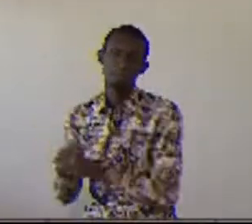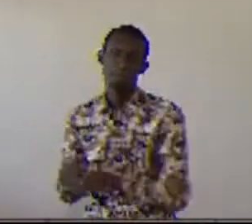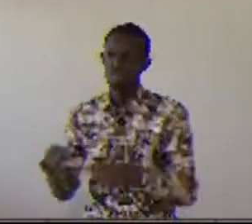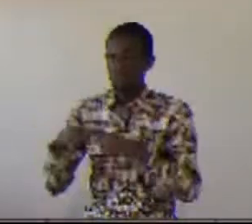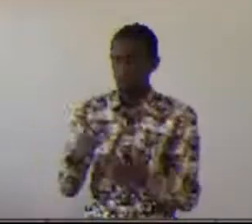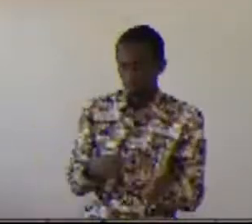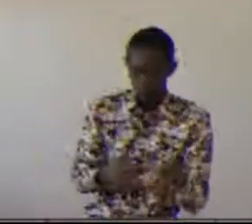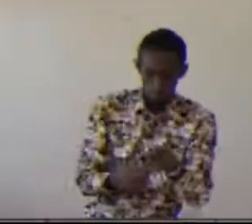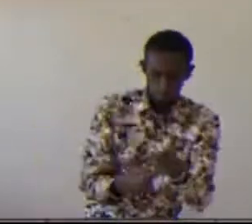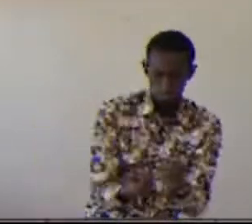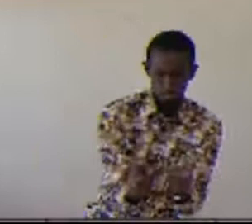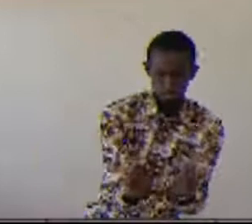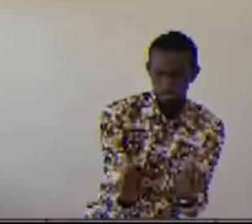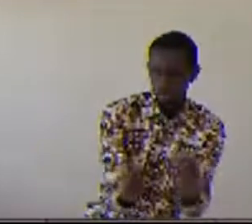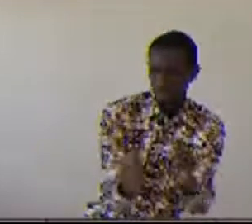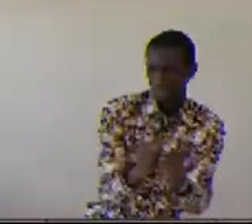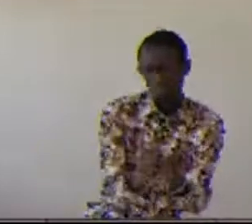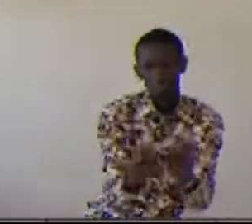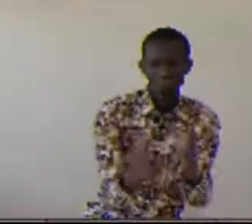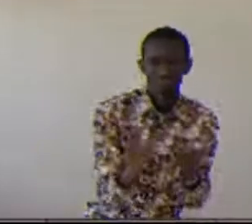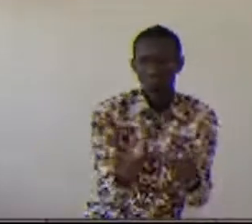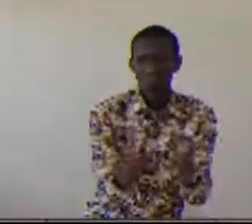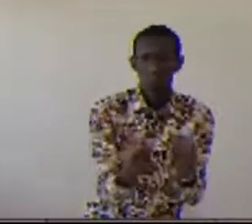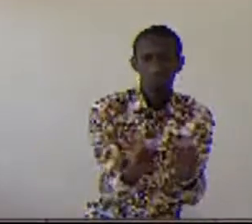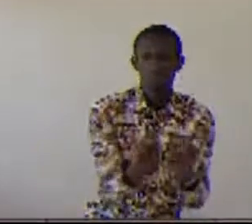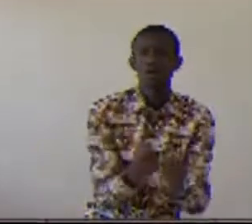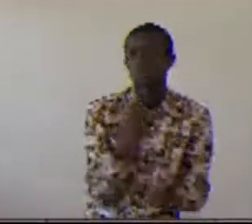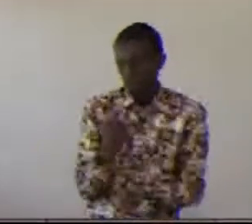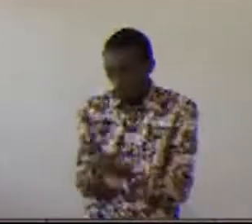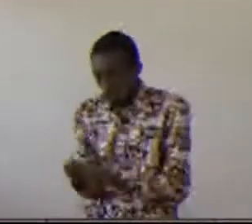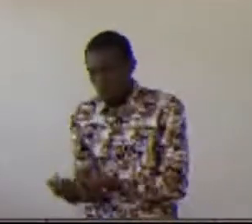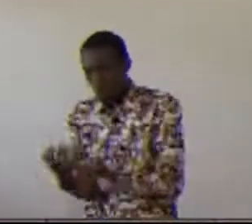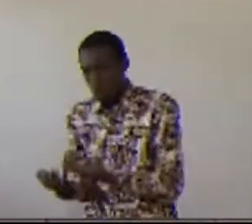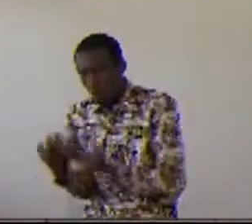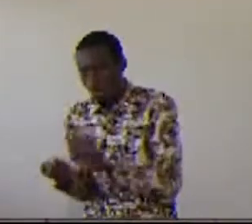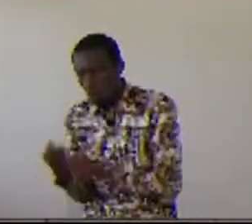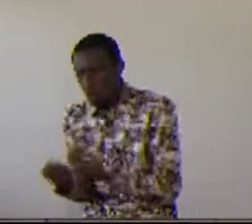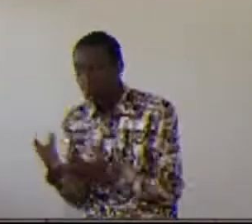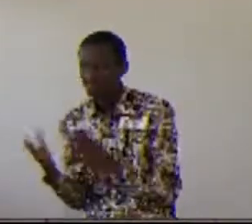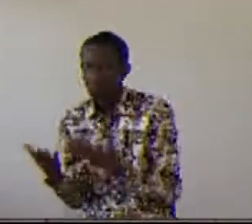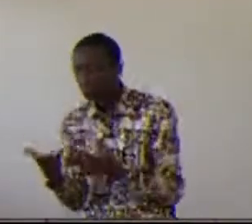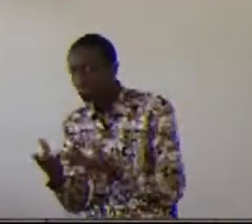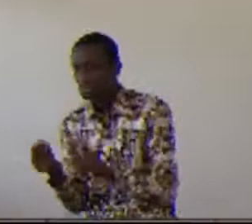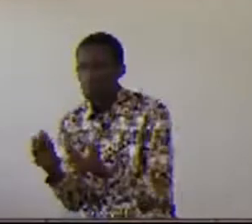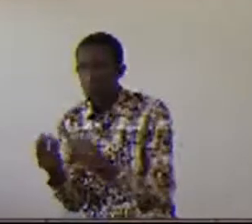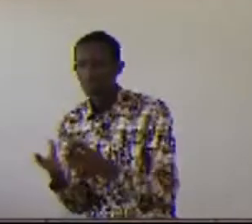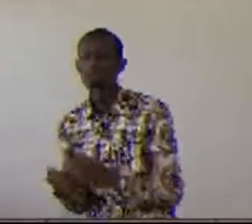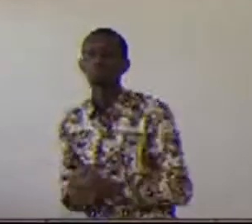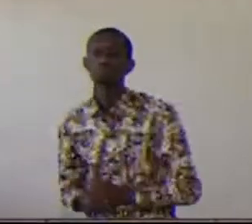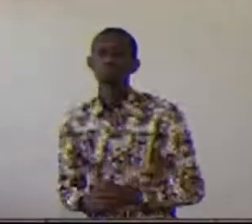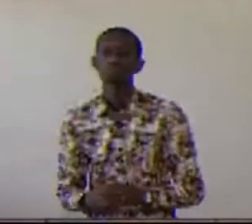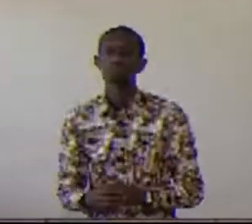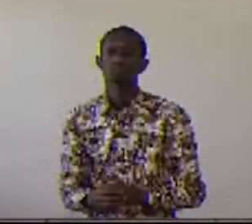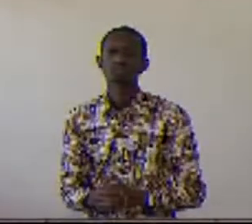we supply less energy. Less energy must be supplied compared to what happens when we have